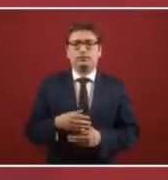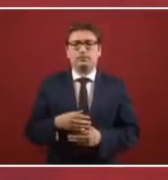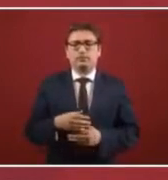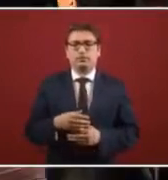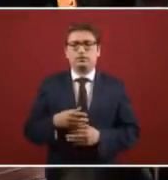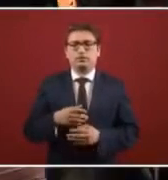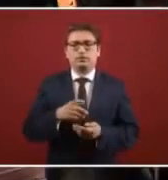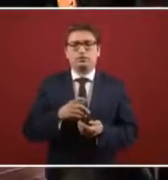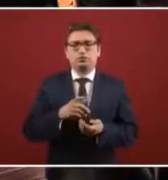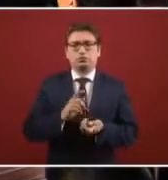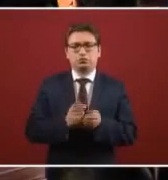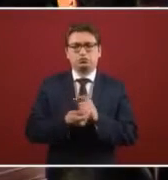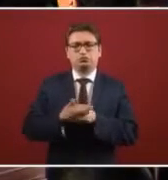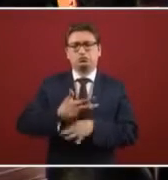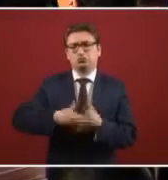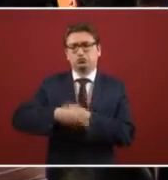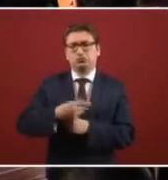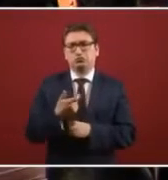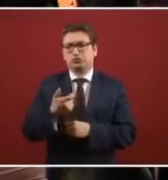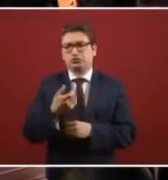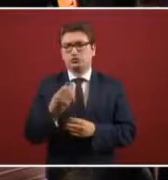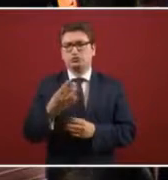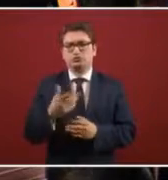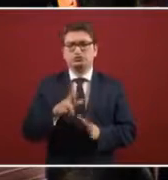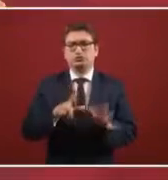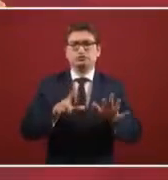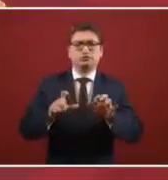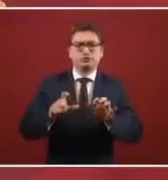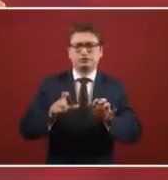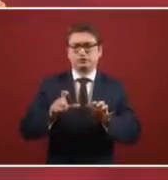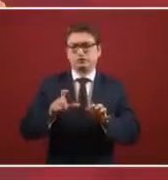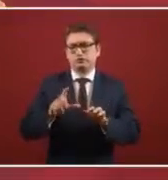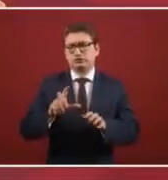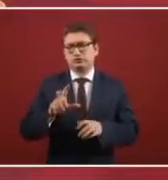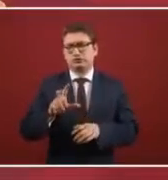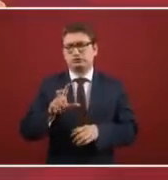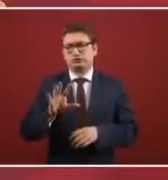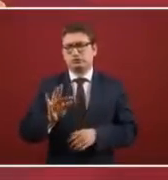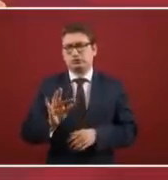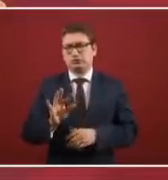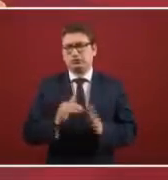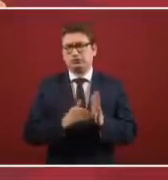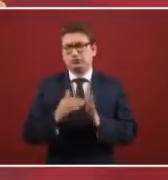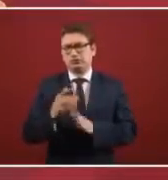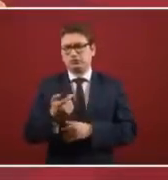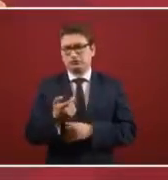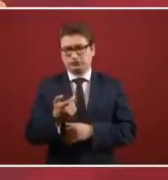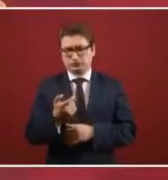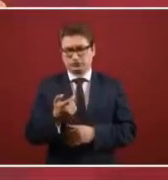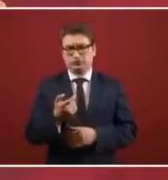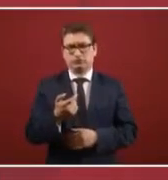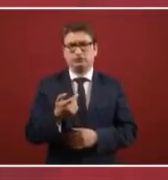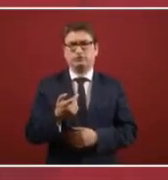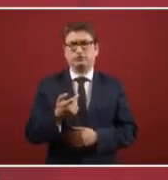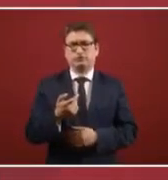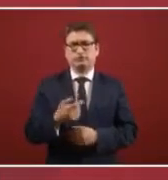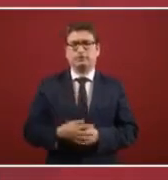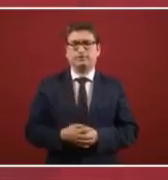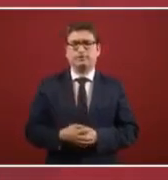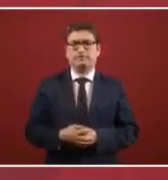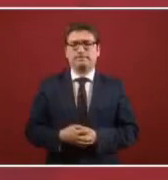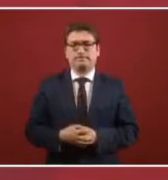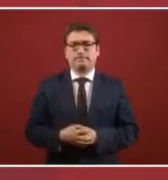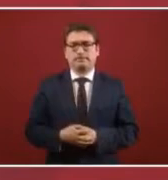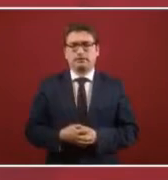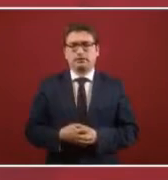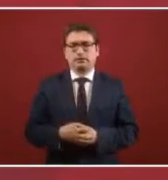conversión al tipo de cambio, so the alrededor de 740 exchange millones de pesos 40 million para, pesos para la